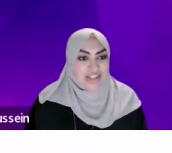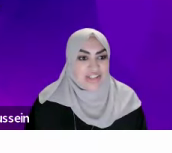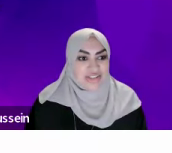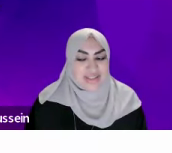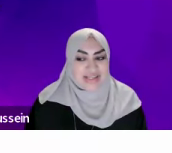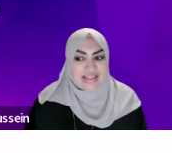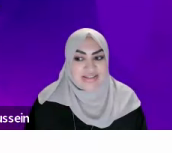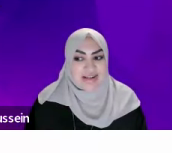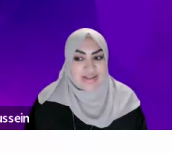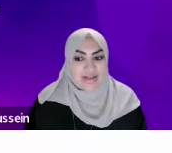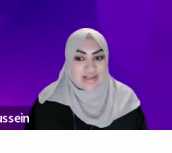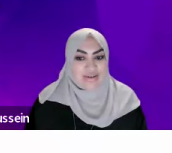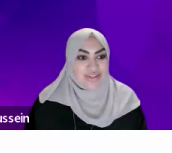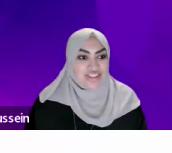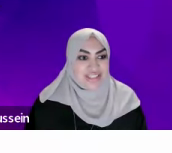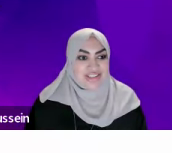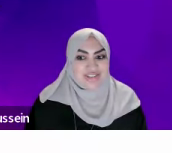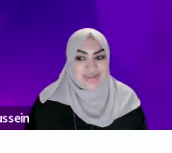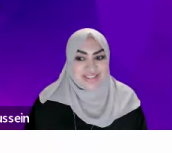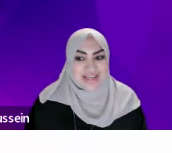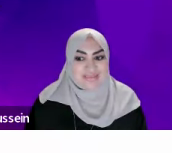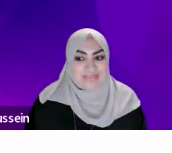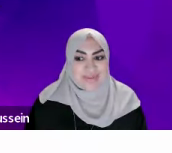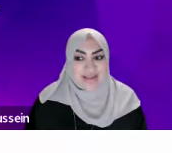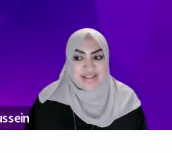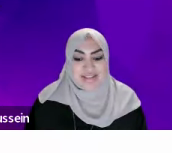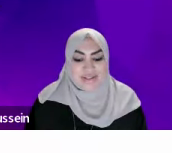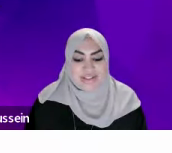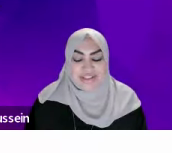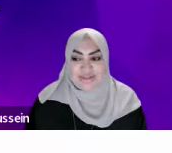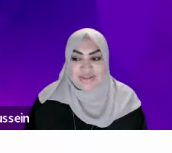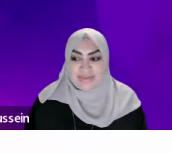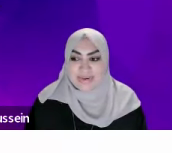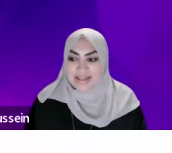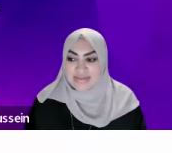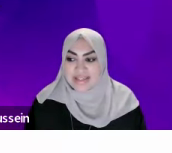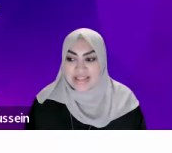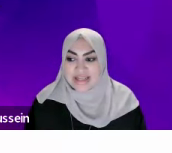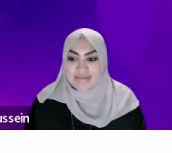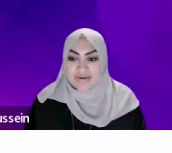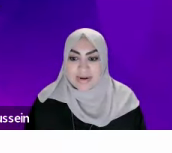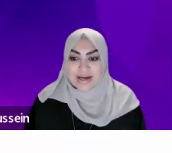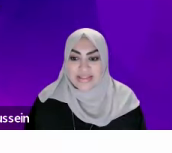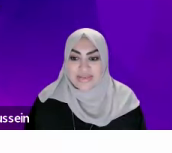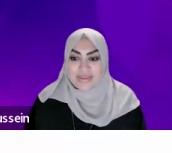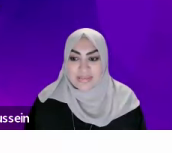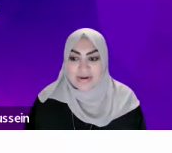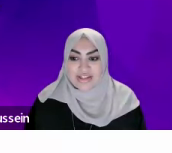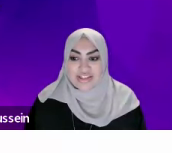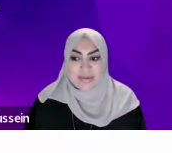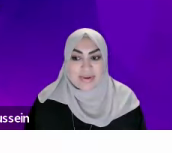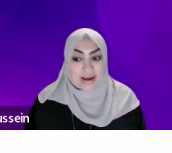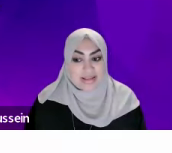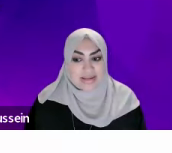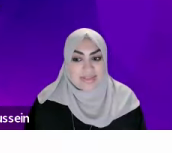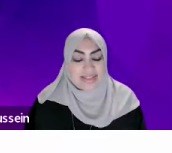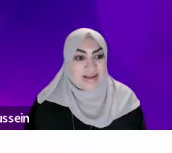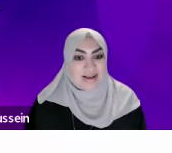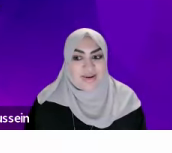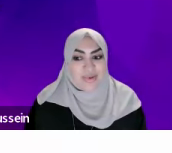the teacher introducing Activity 3, which is center choice time. Students choose from activities that offer practice with number and